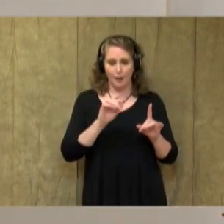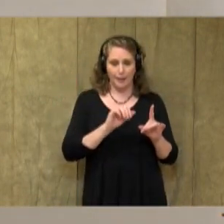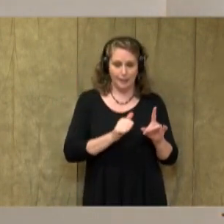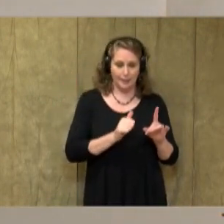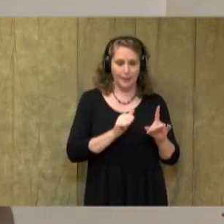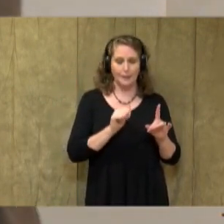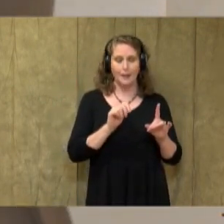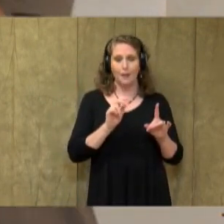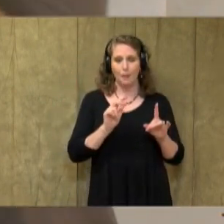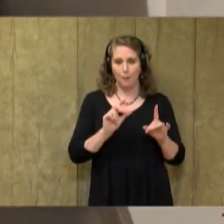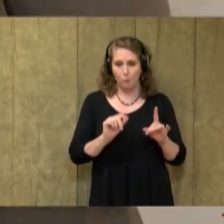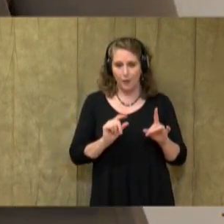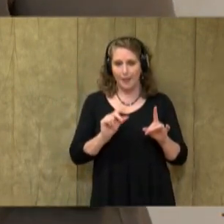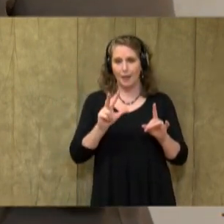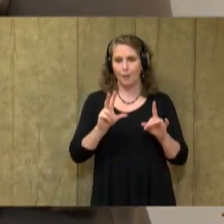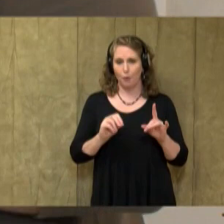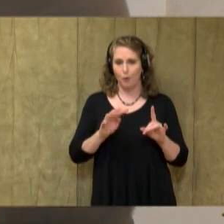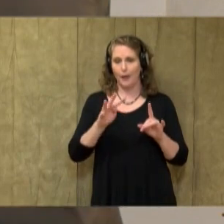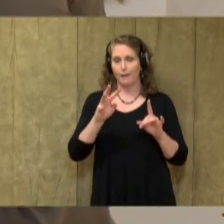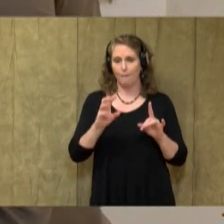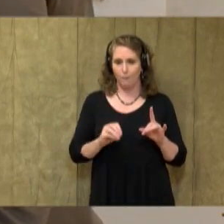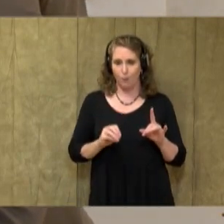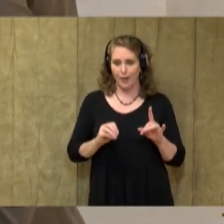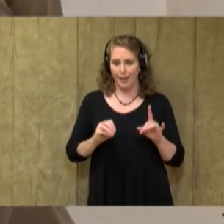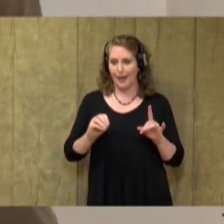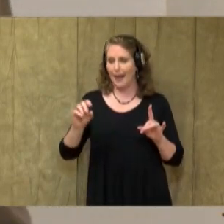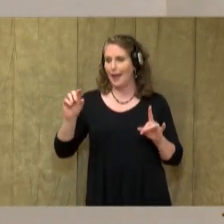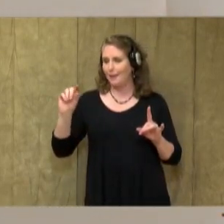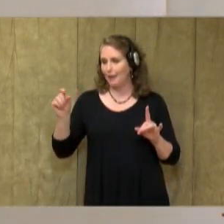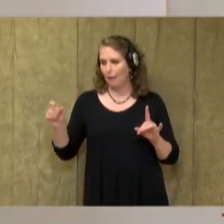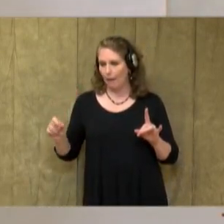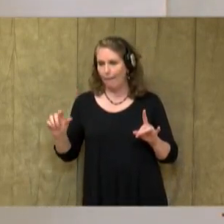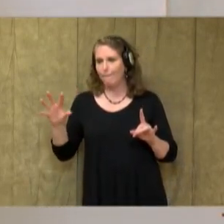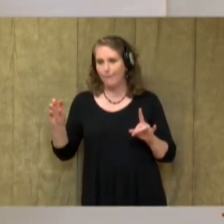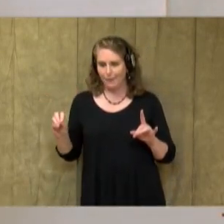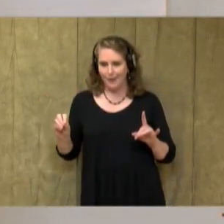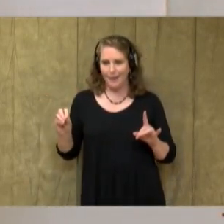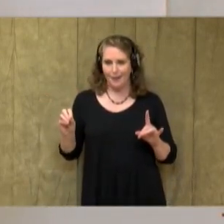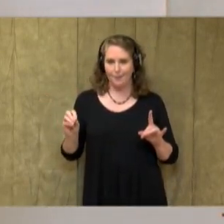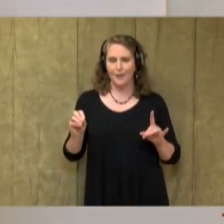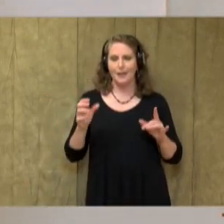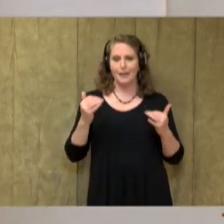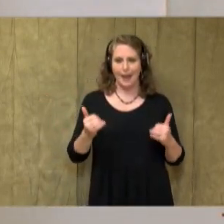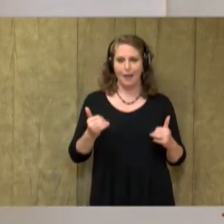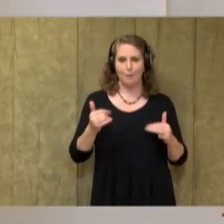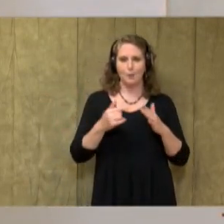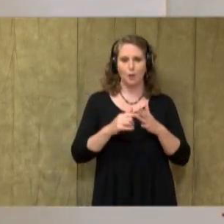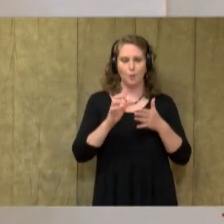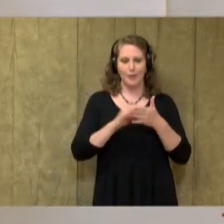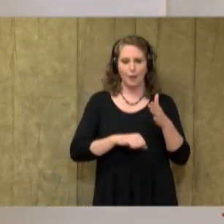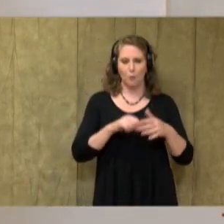40, 50. Then I can cross out to show taking away 200. 218. 200s,